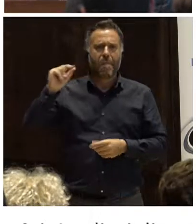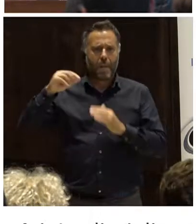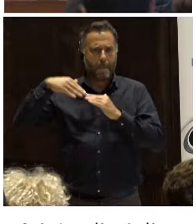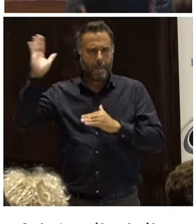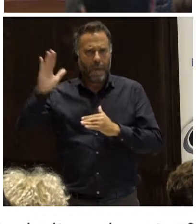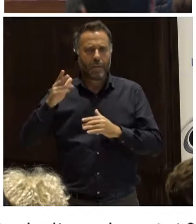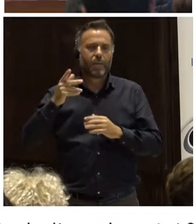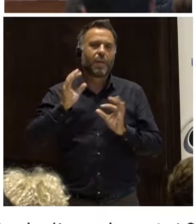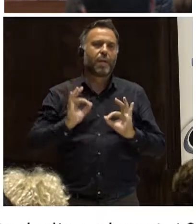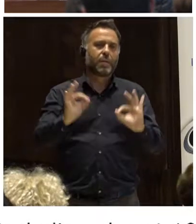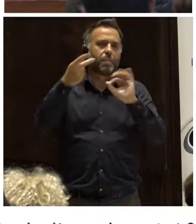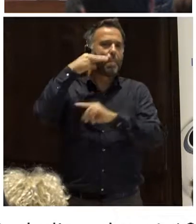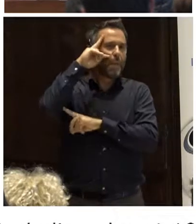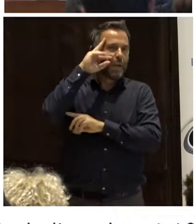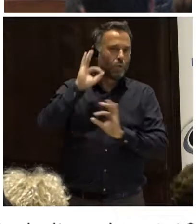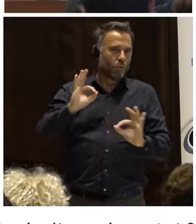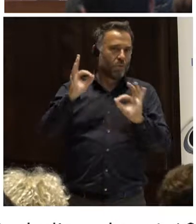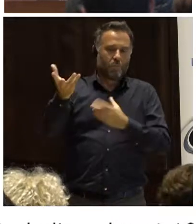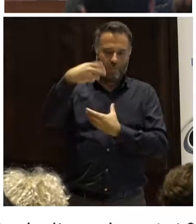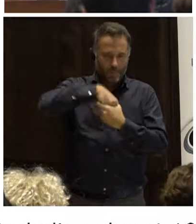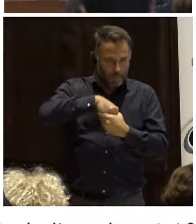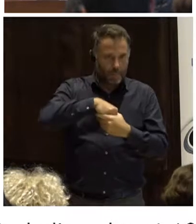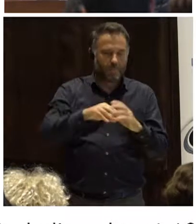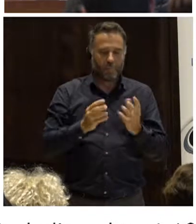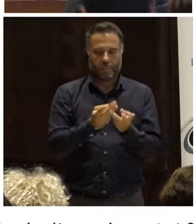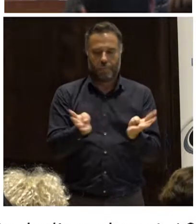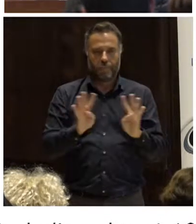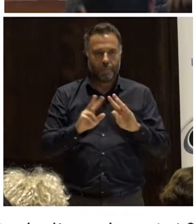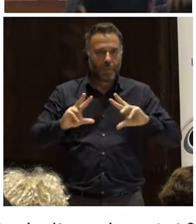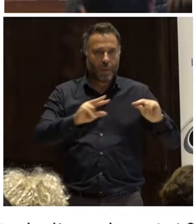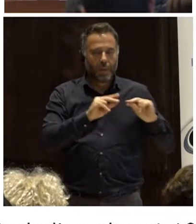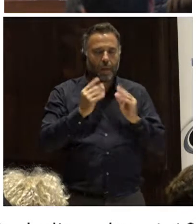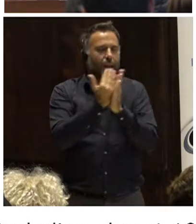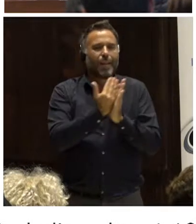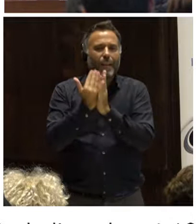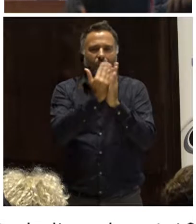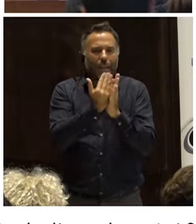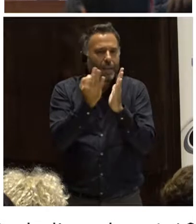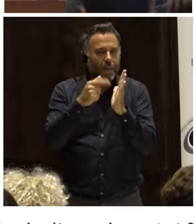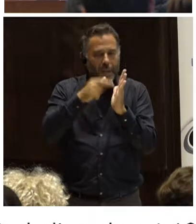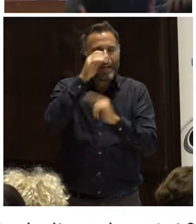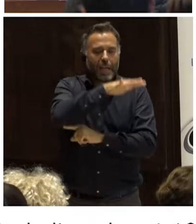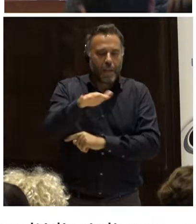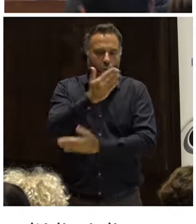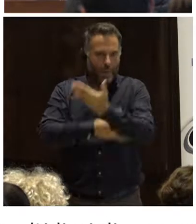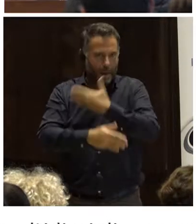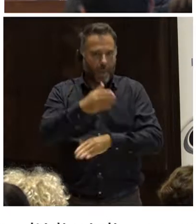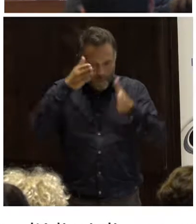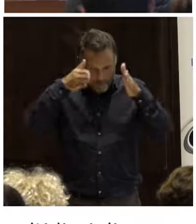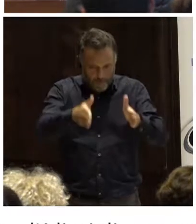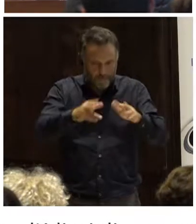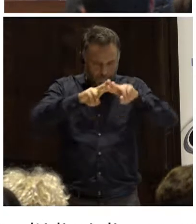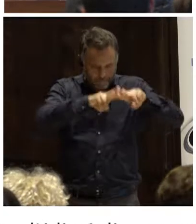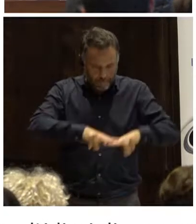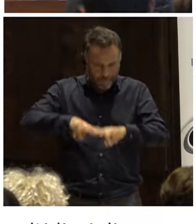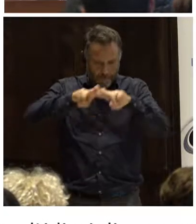to study the topic of children with disabilities. Our scopes were to spread awareness on the importance